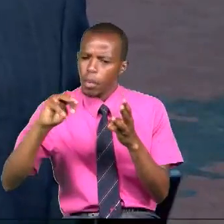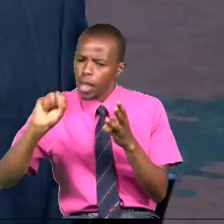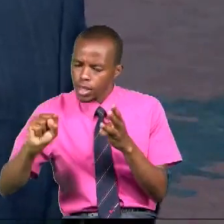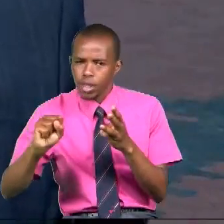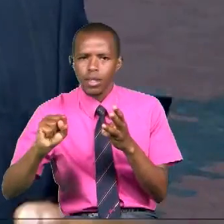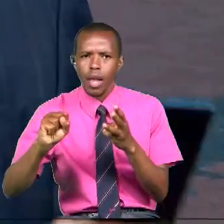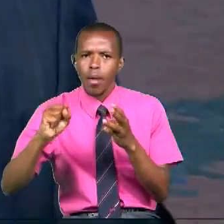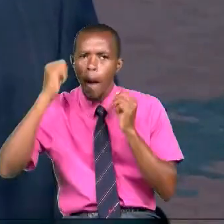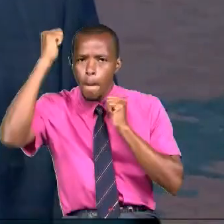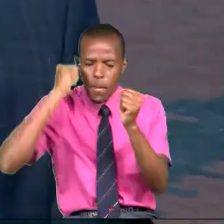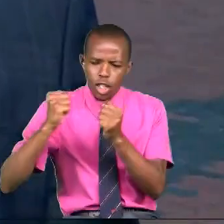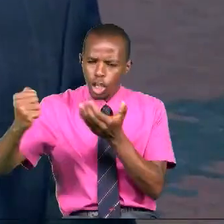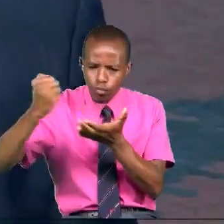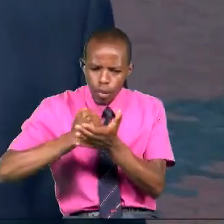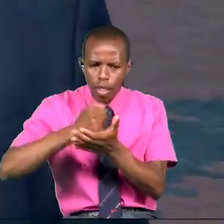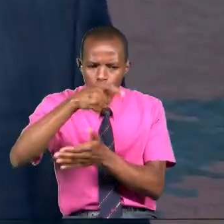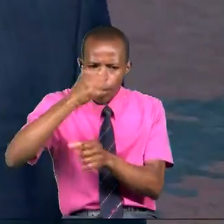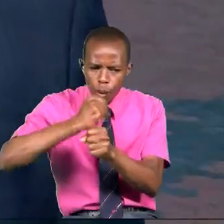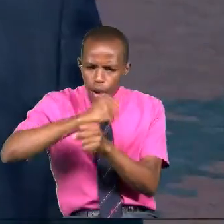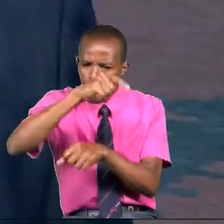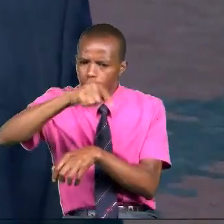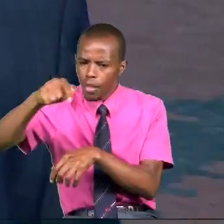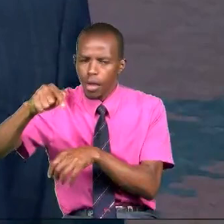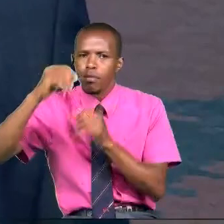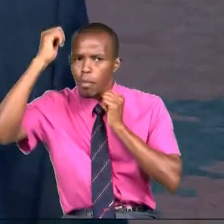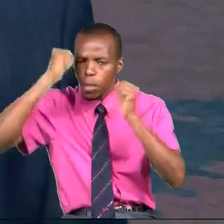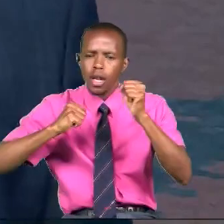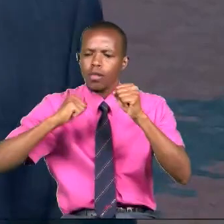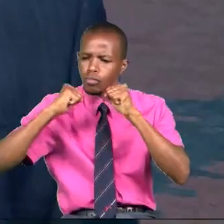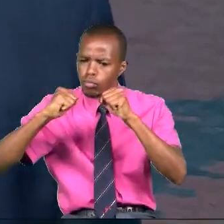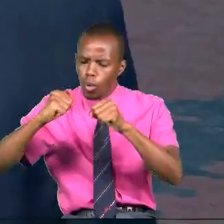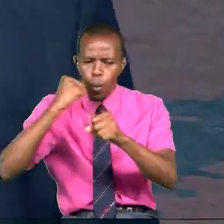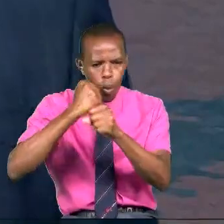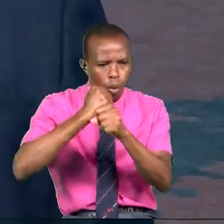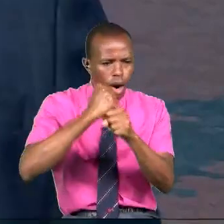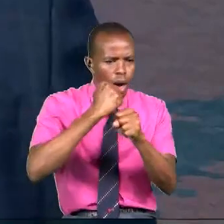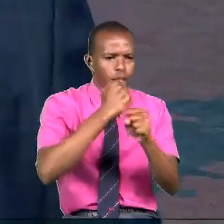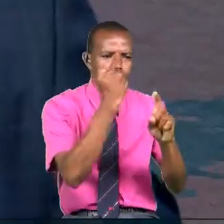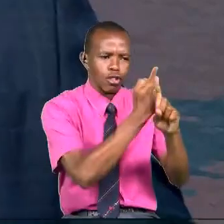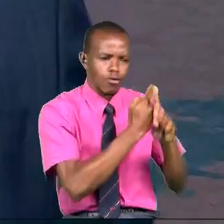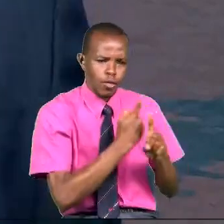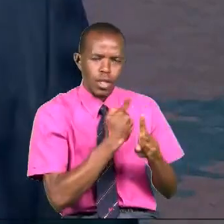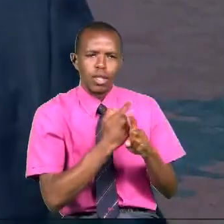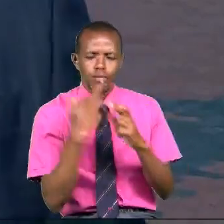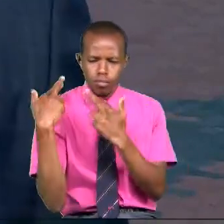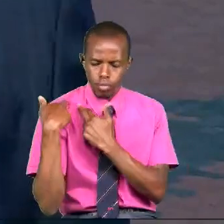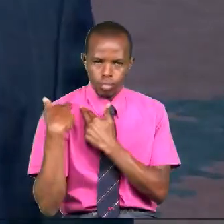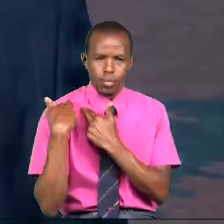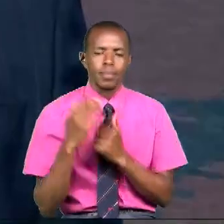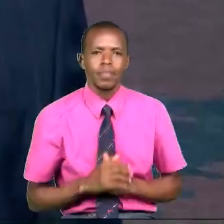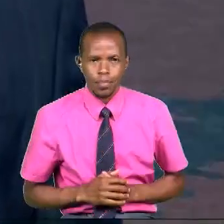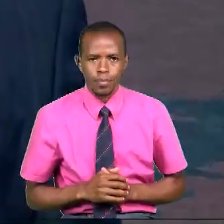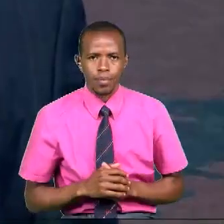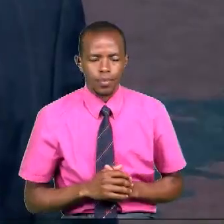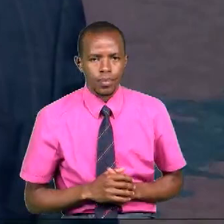of attention to military officers running what previously would be run by ordinary people, and he's